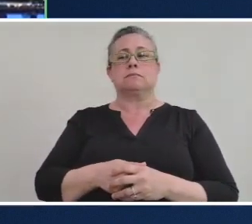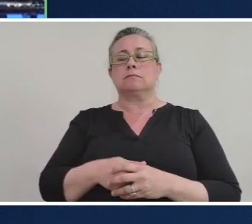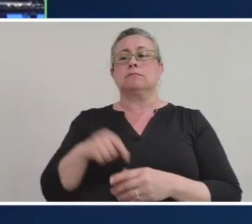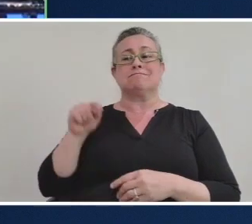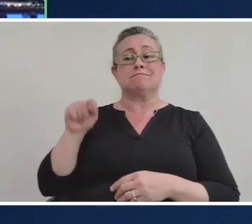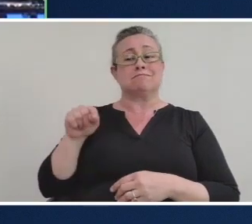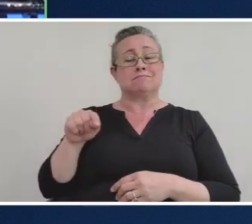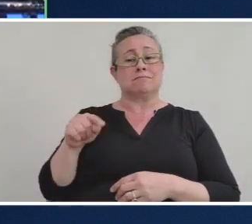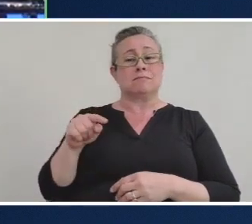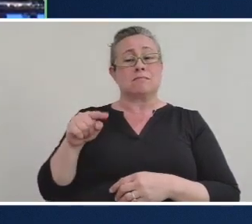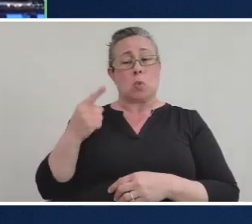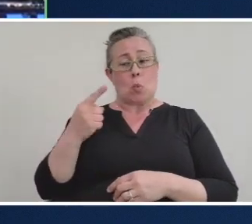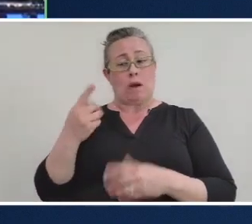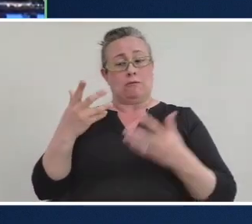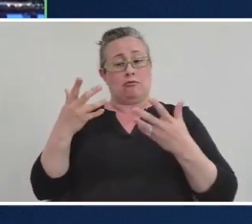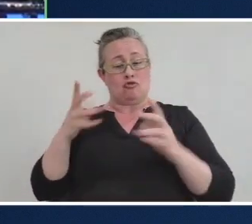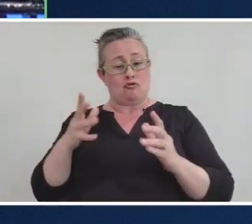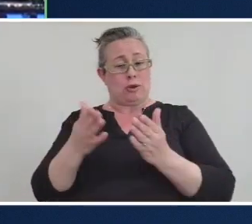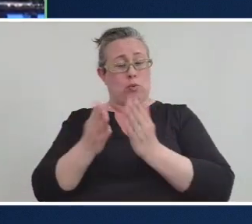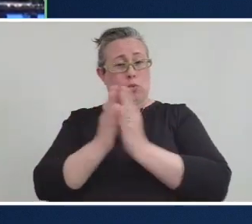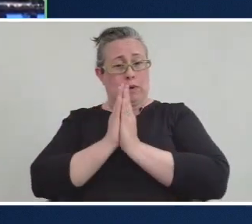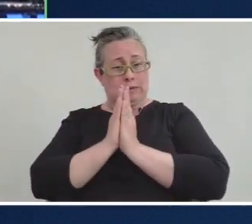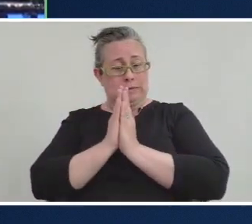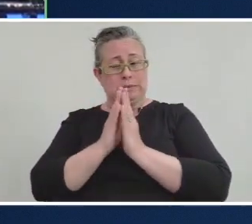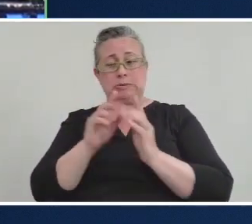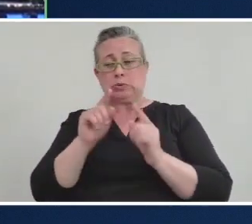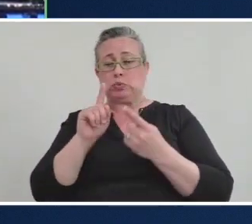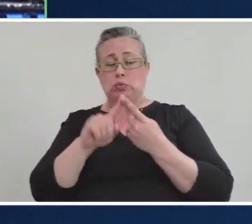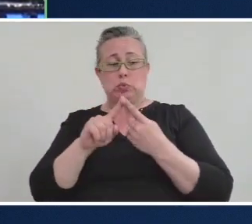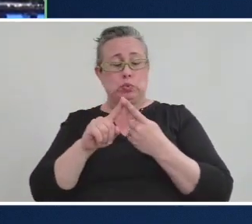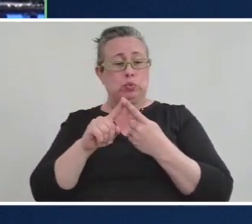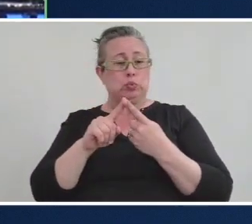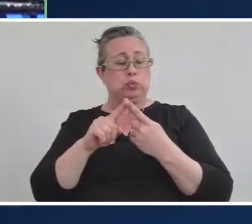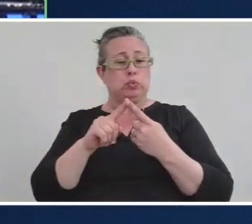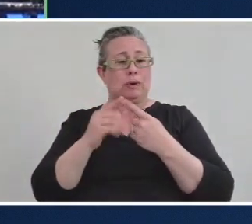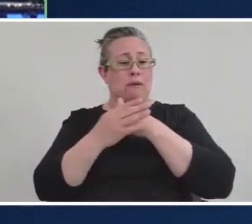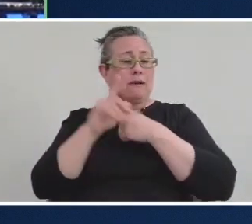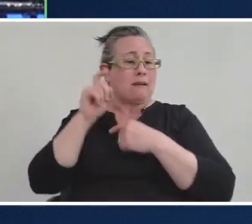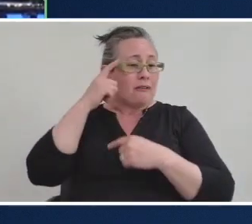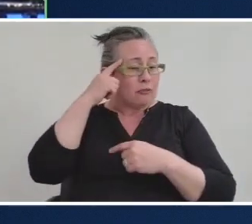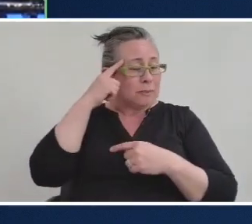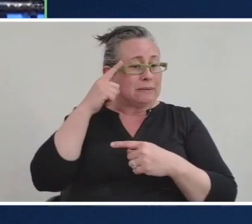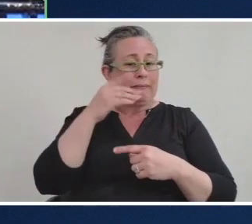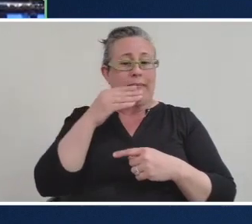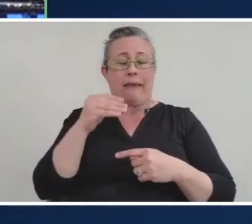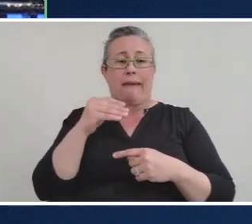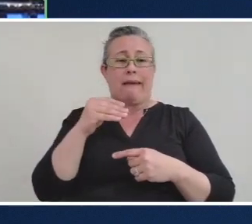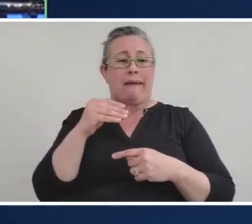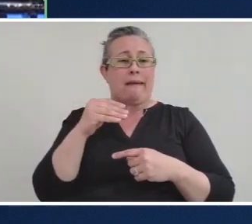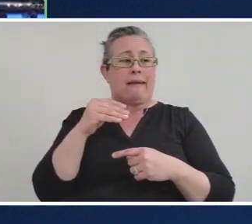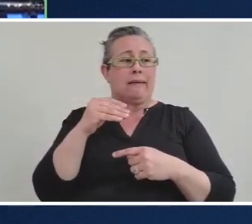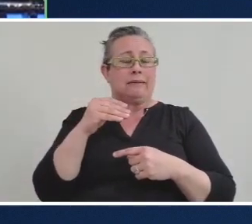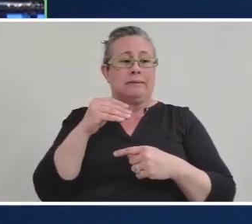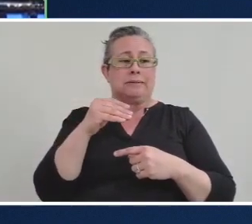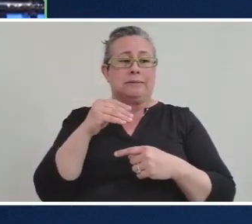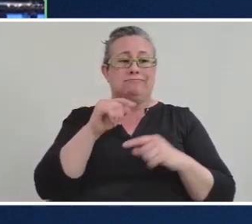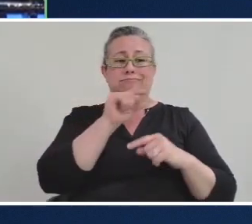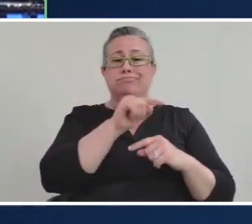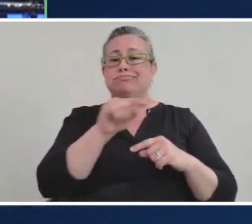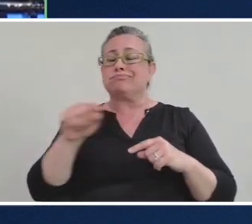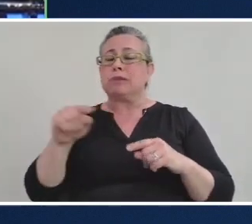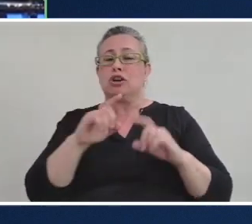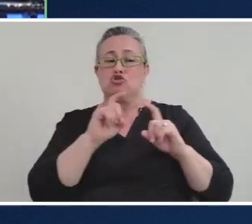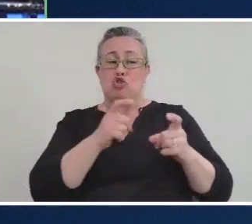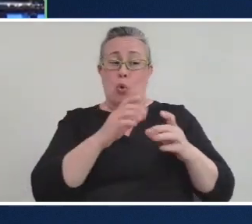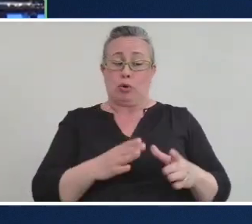we expressed towards governments and donors, is to have a kind of emergency visas to